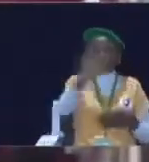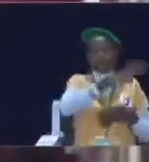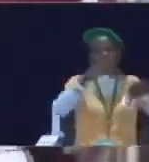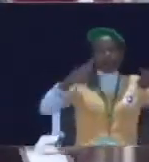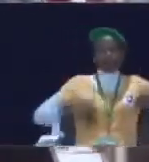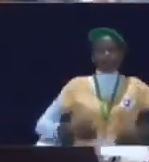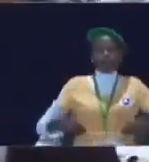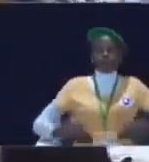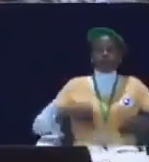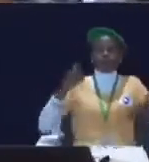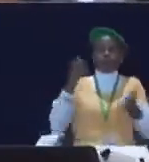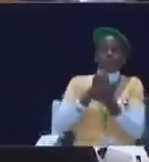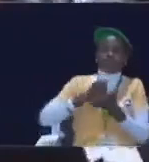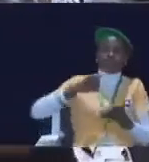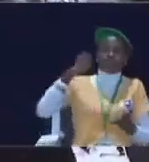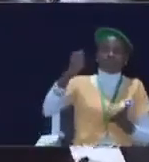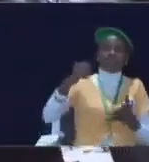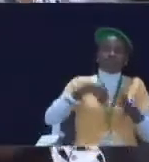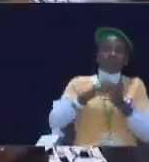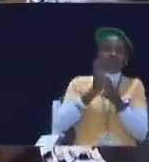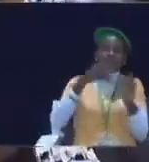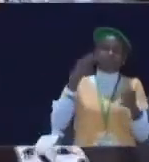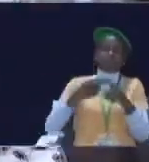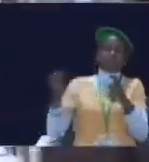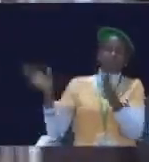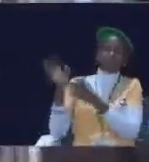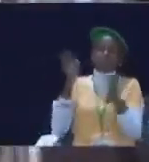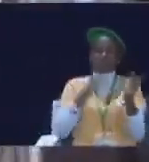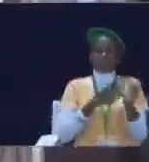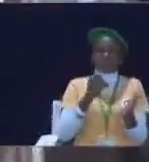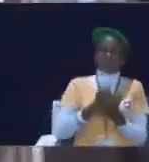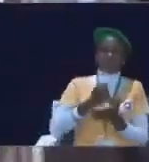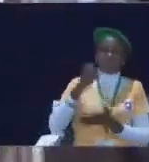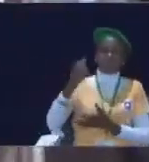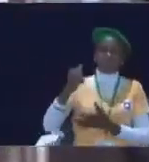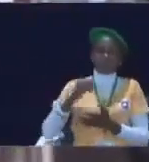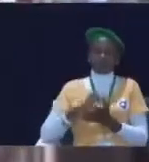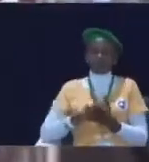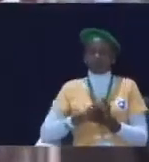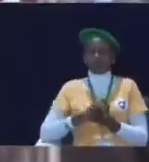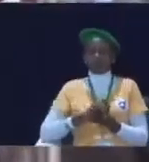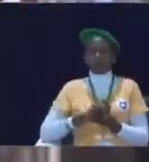youth. In the name of Jesus.